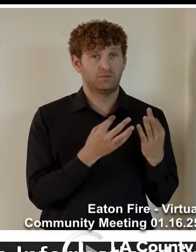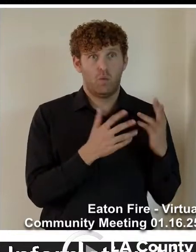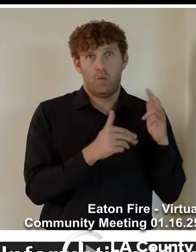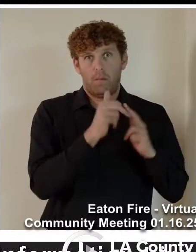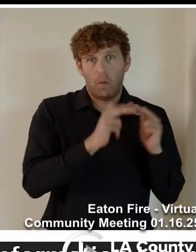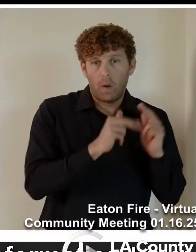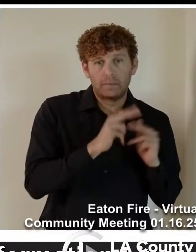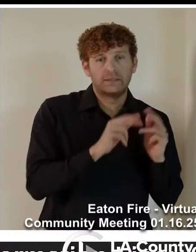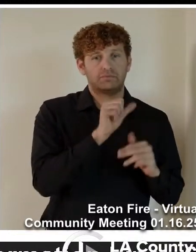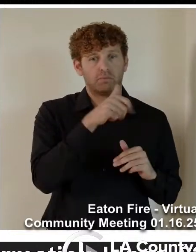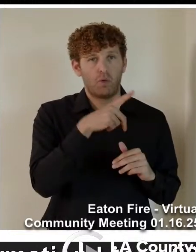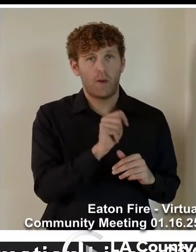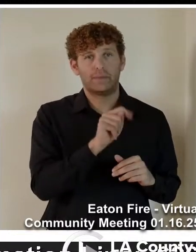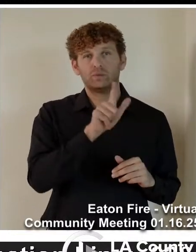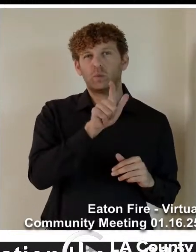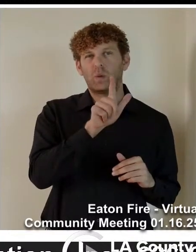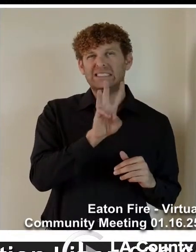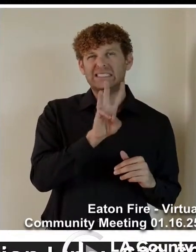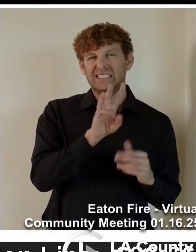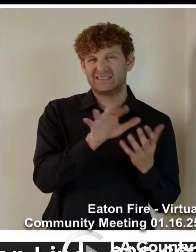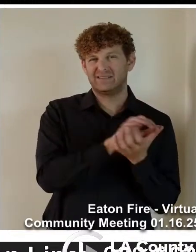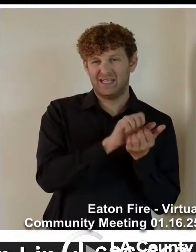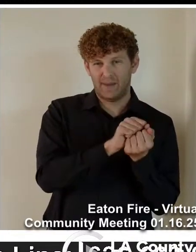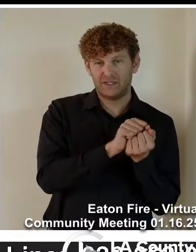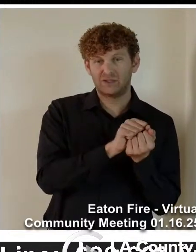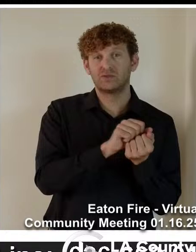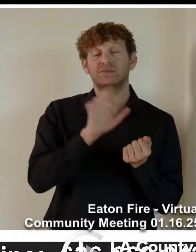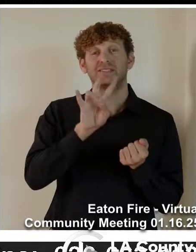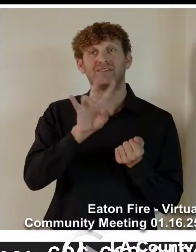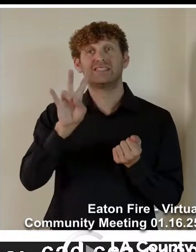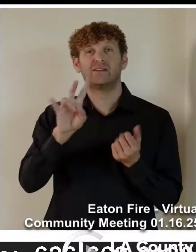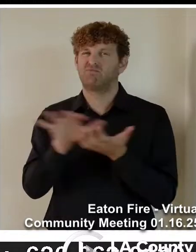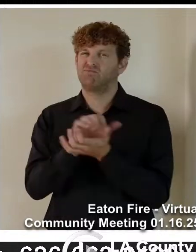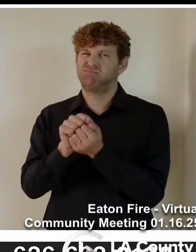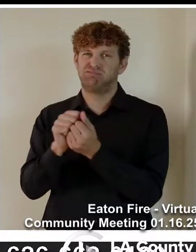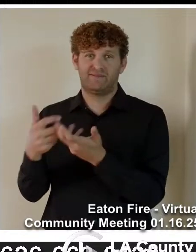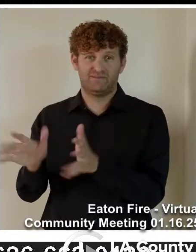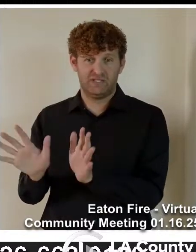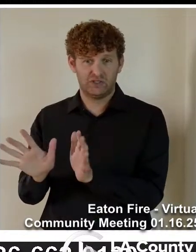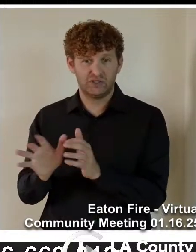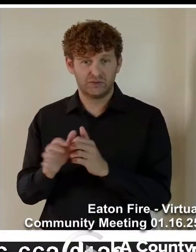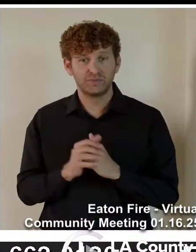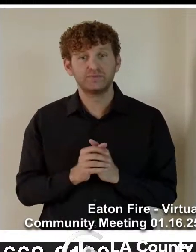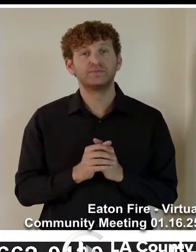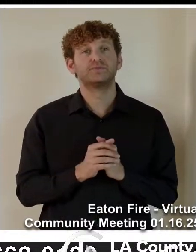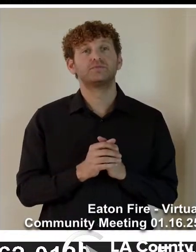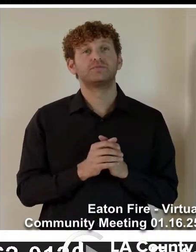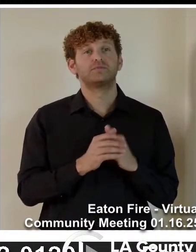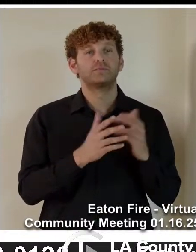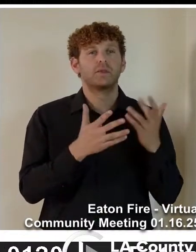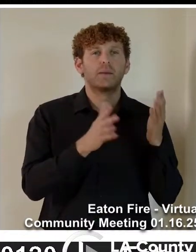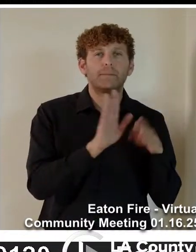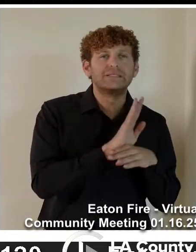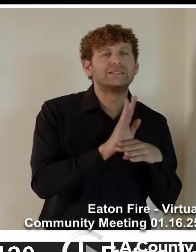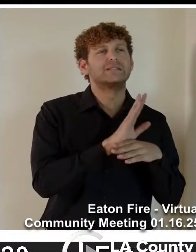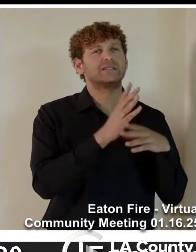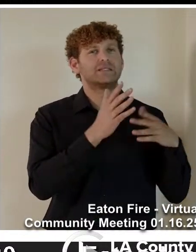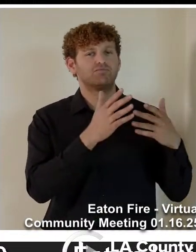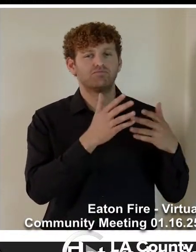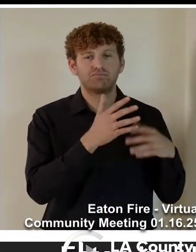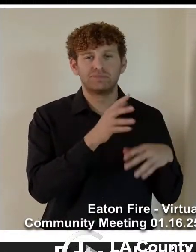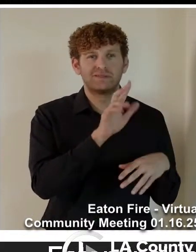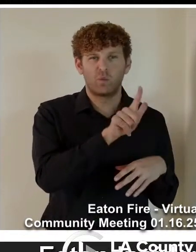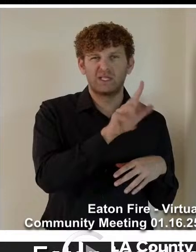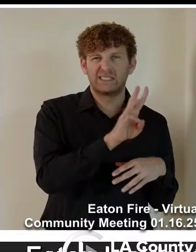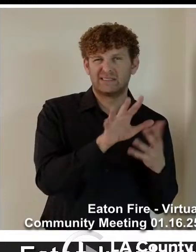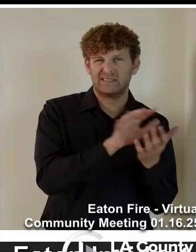destroyed. Commercial buildings, 26 damaged and 123 destroyed. Other minor